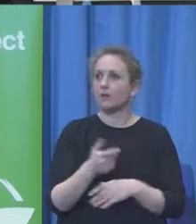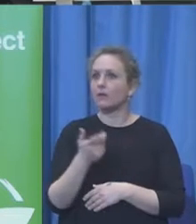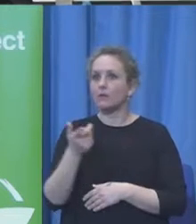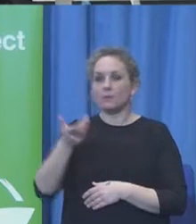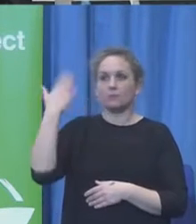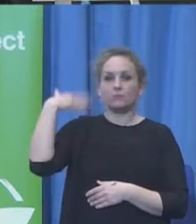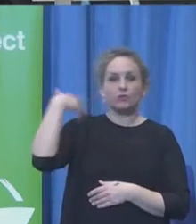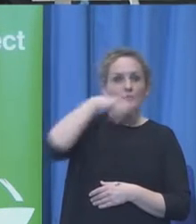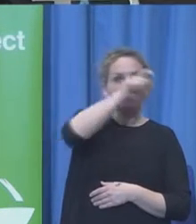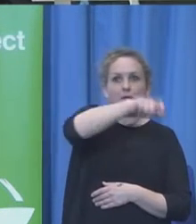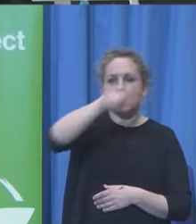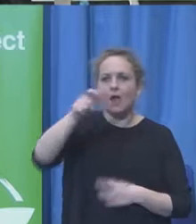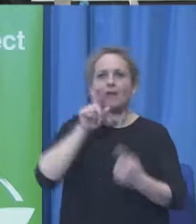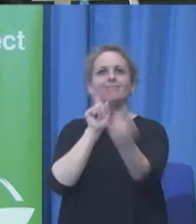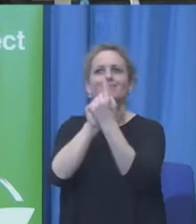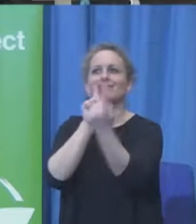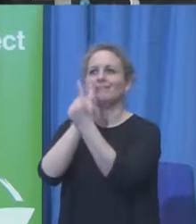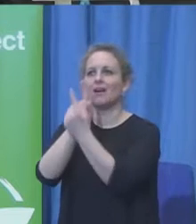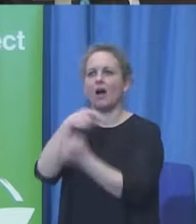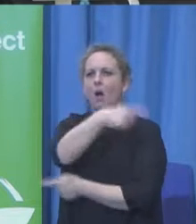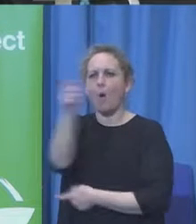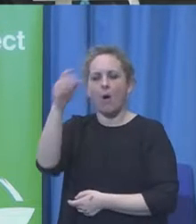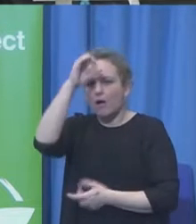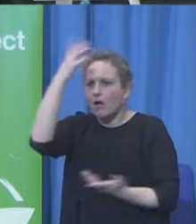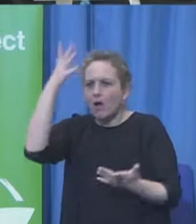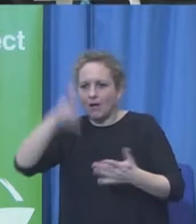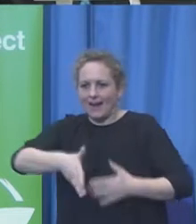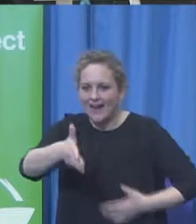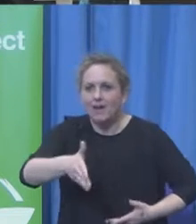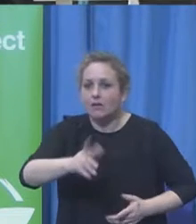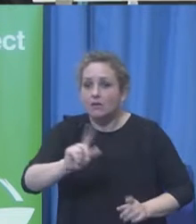unusual for a politician.